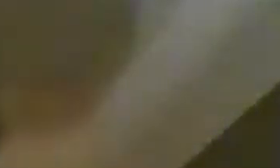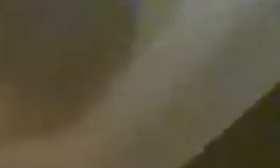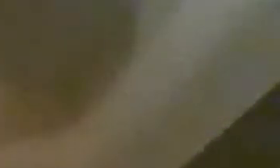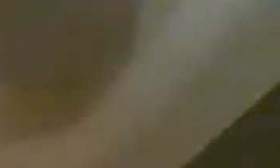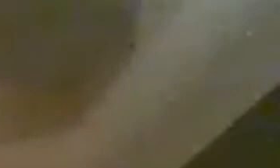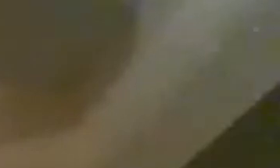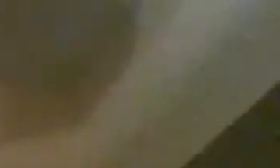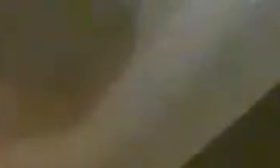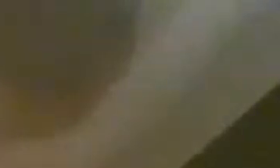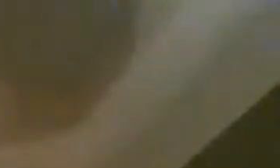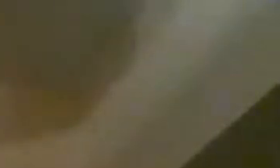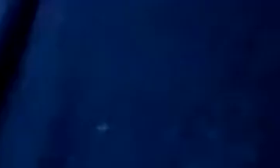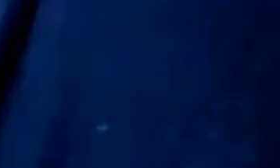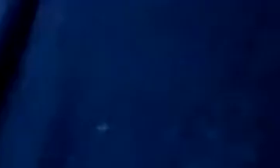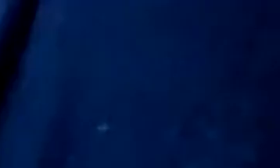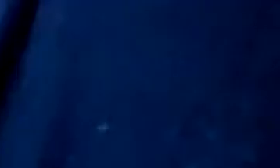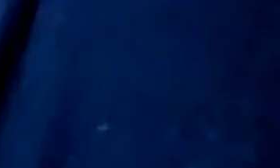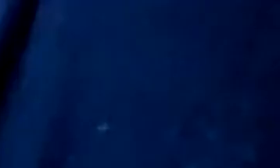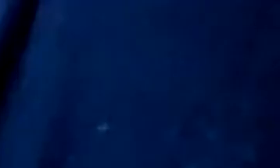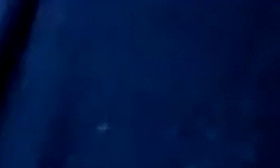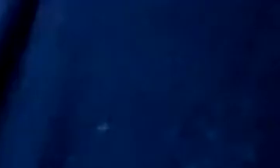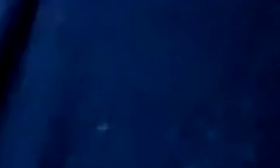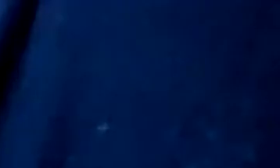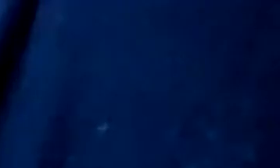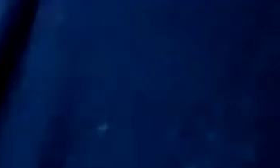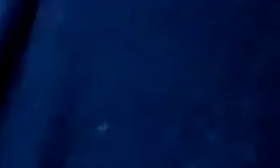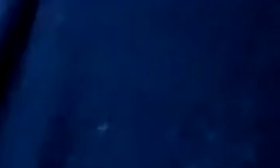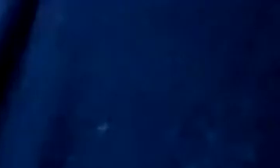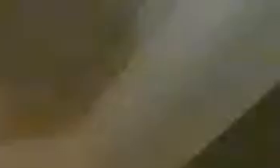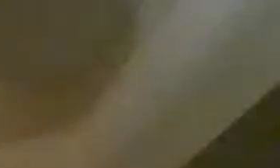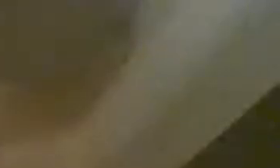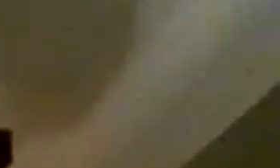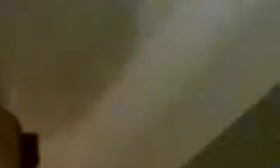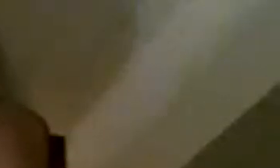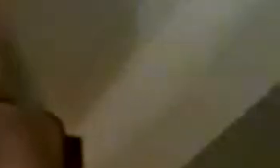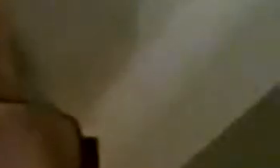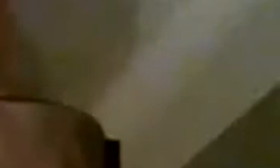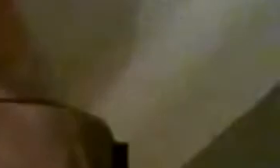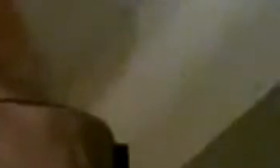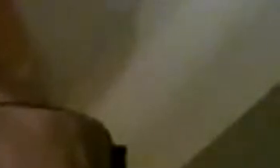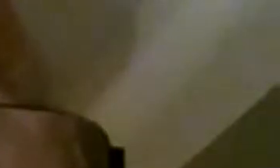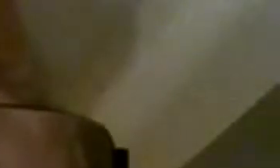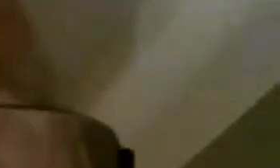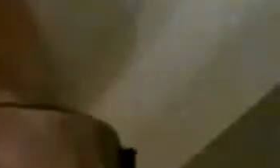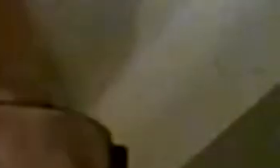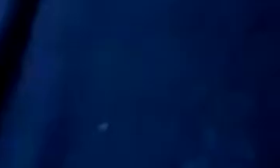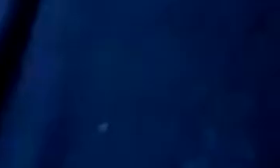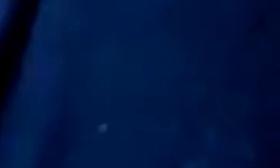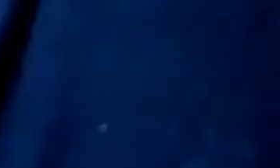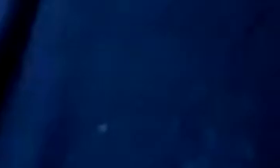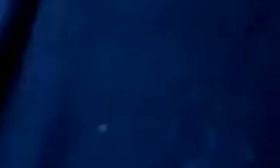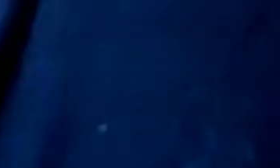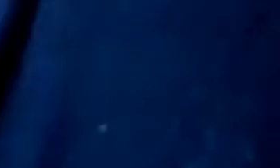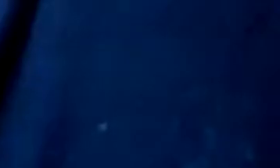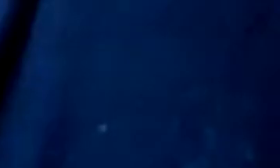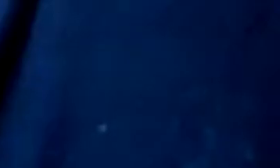I see 7 people. Fantastic. And some names without pictures. Perfect. Then you're in the right spot. Good